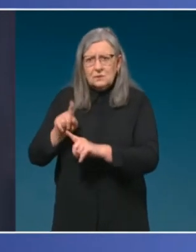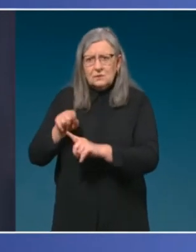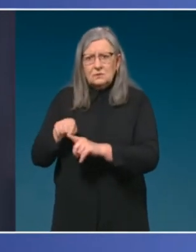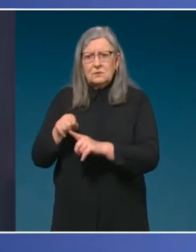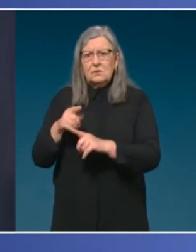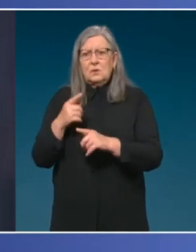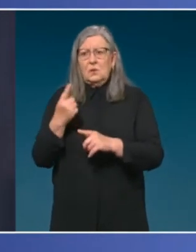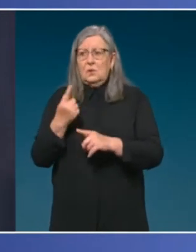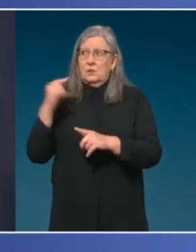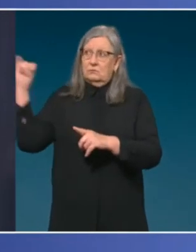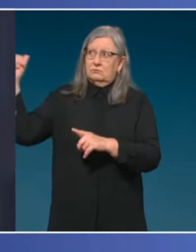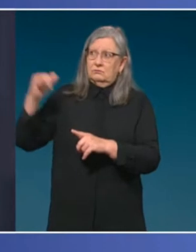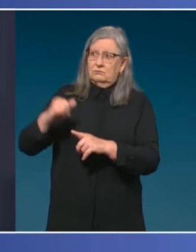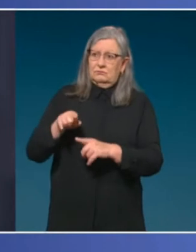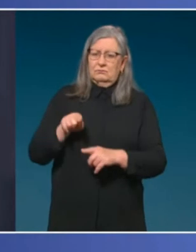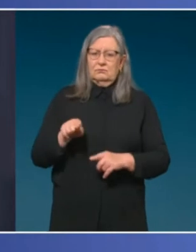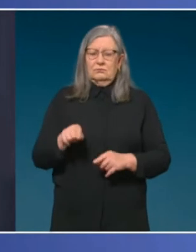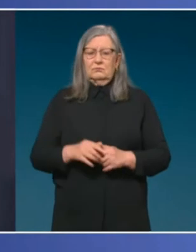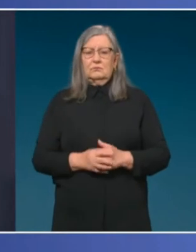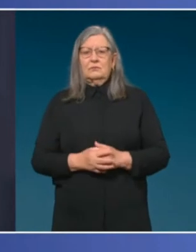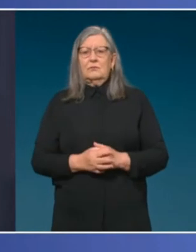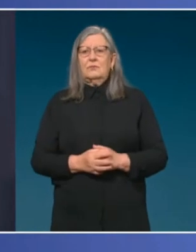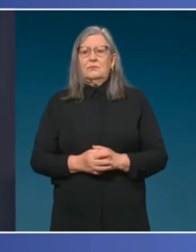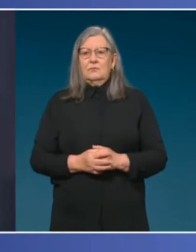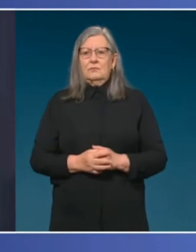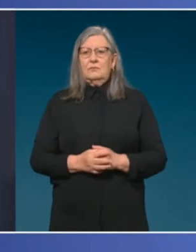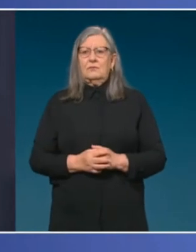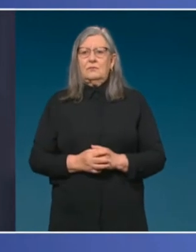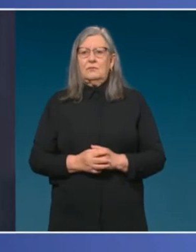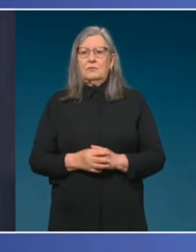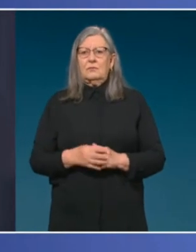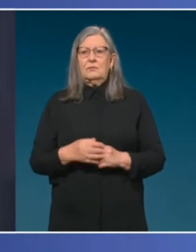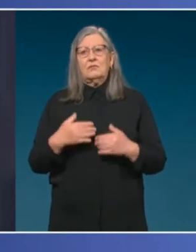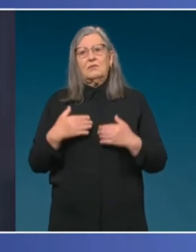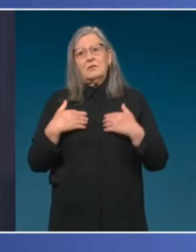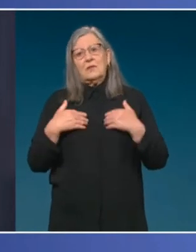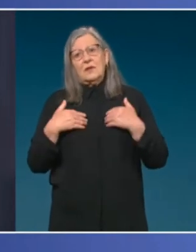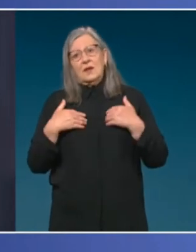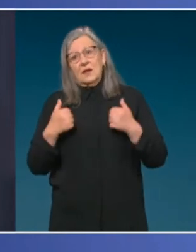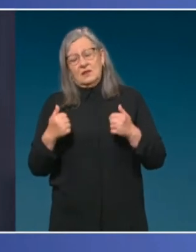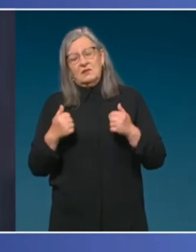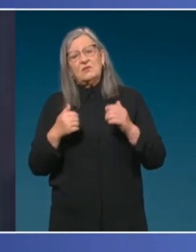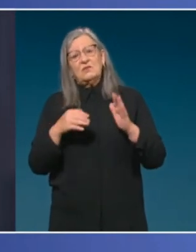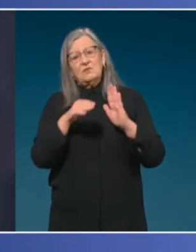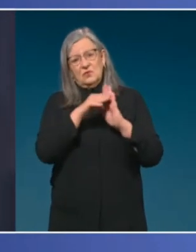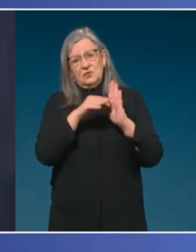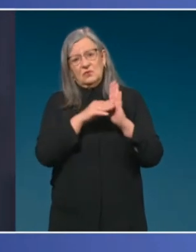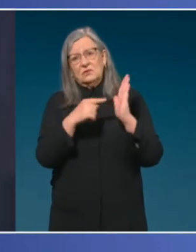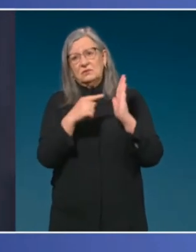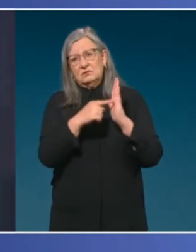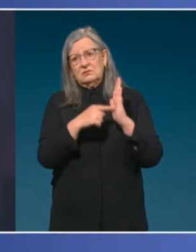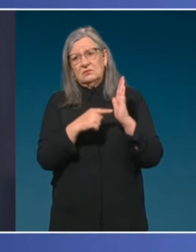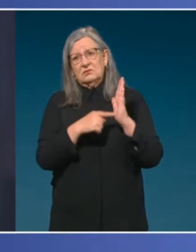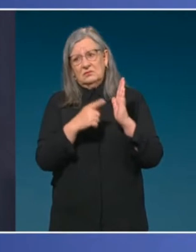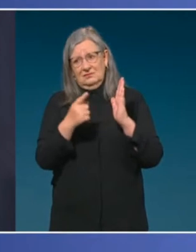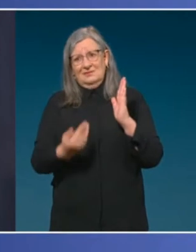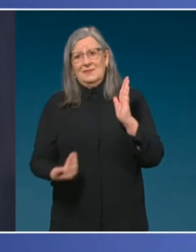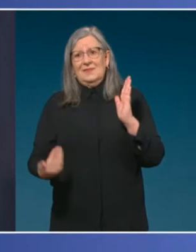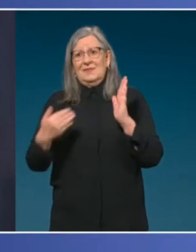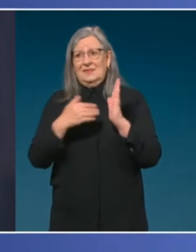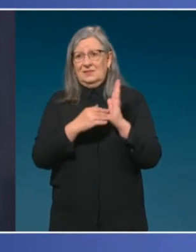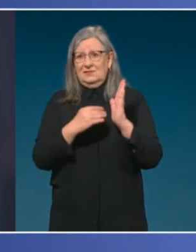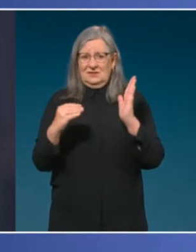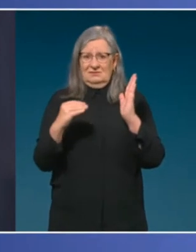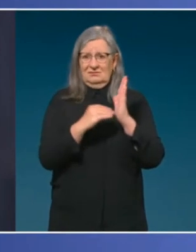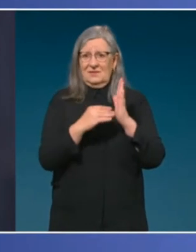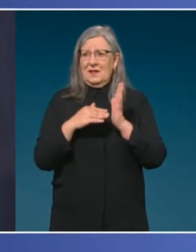eye on that. And then there's the public health and social measures, which are the ones you're referring to, which is another lever that, if necessary, can be looked